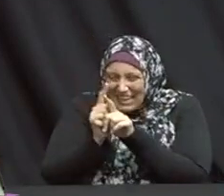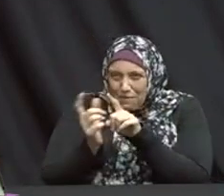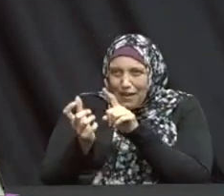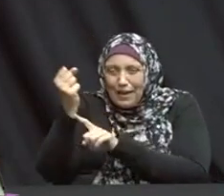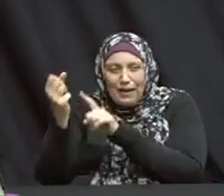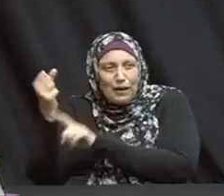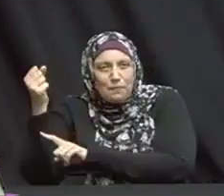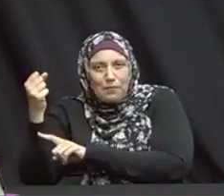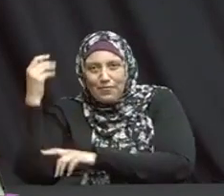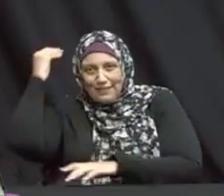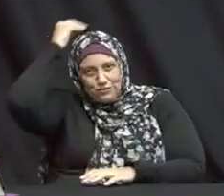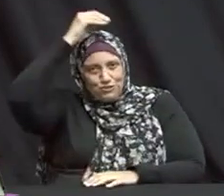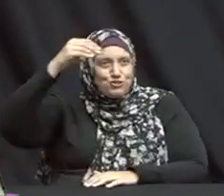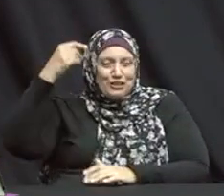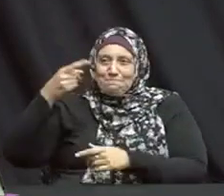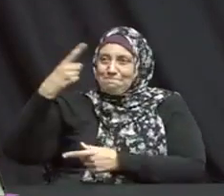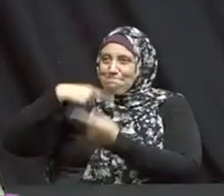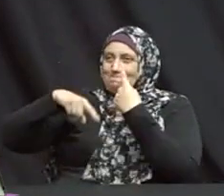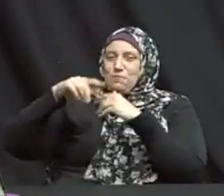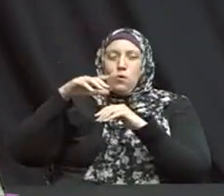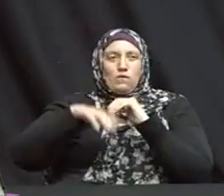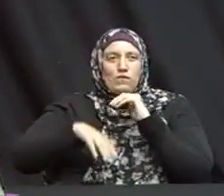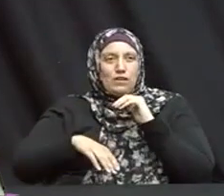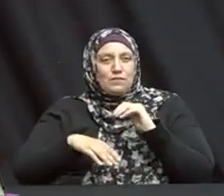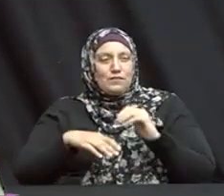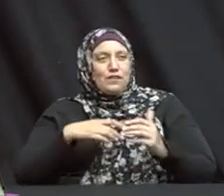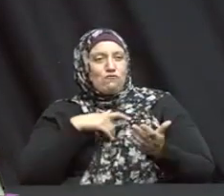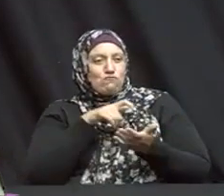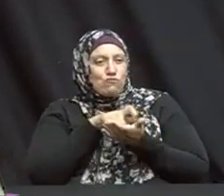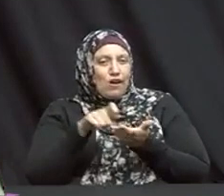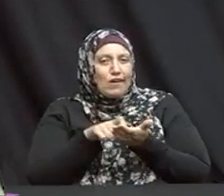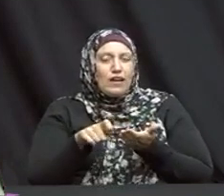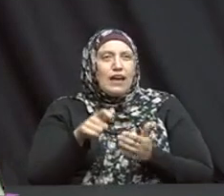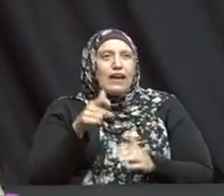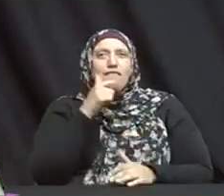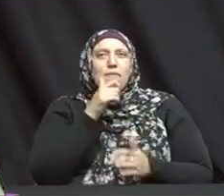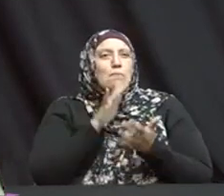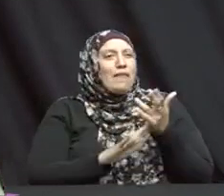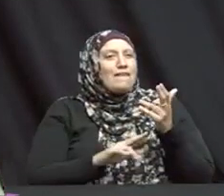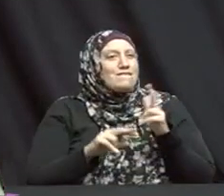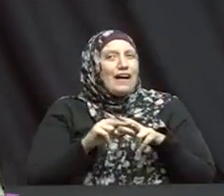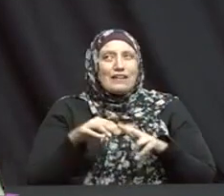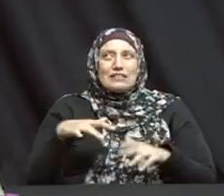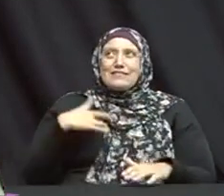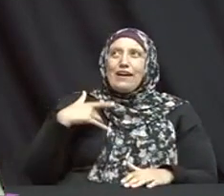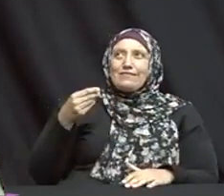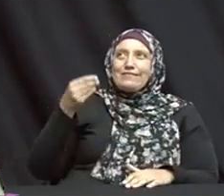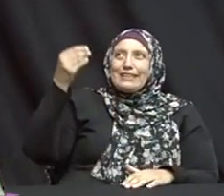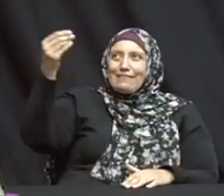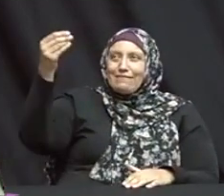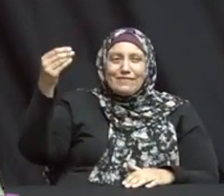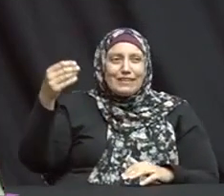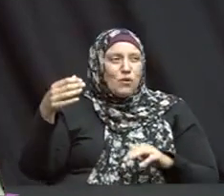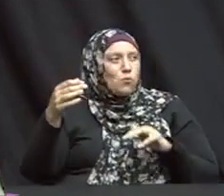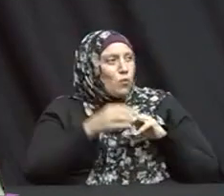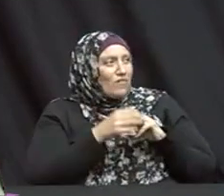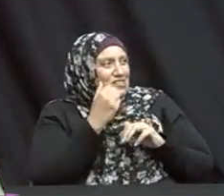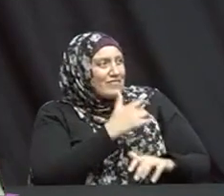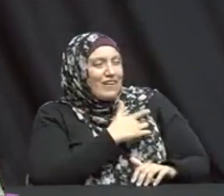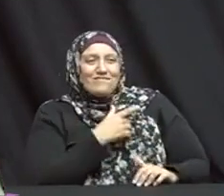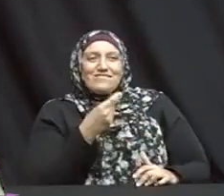Sheikh indicated in terms of rights of surviving parents, rights of surviving spouses, and rights